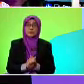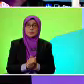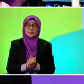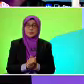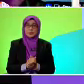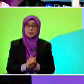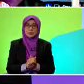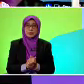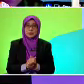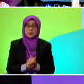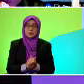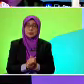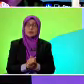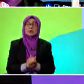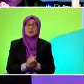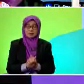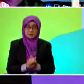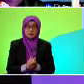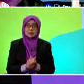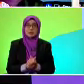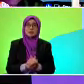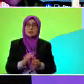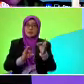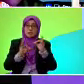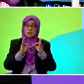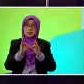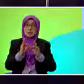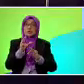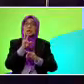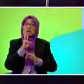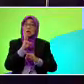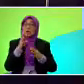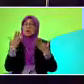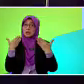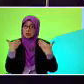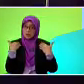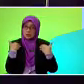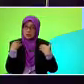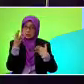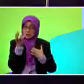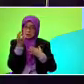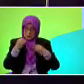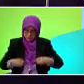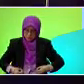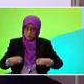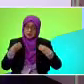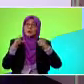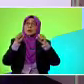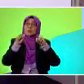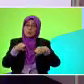is depend on the presence of water, right? Yes, presence of water. Okay, next question.